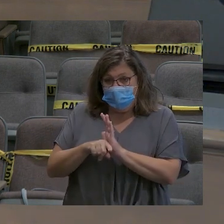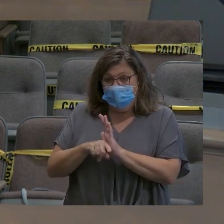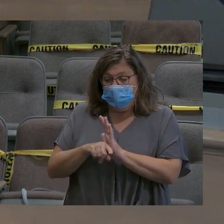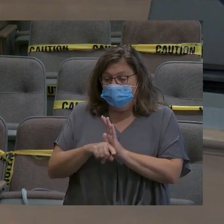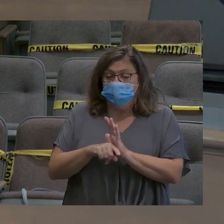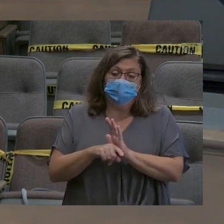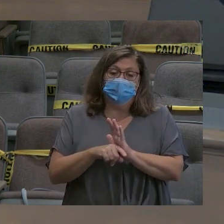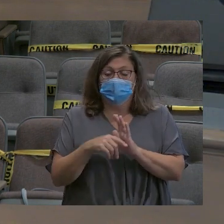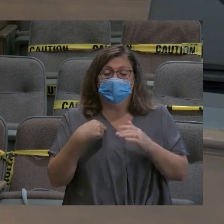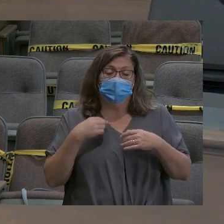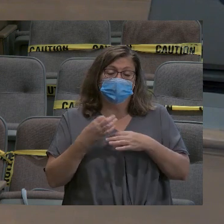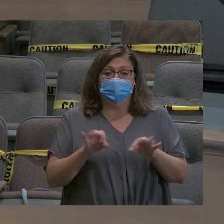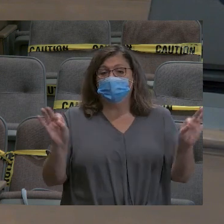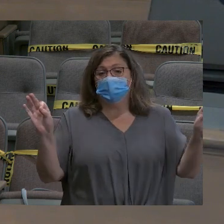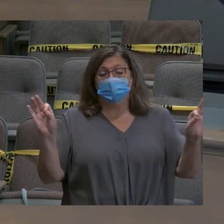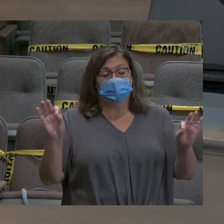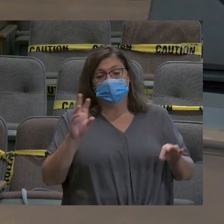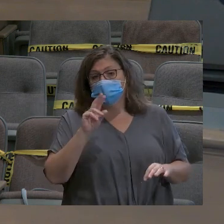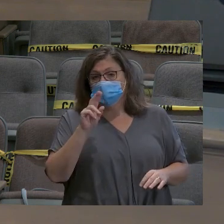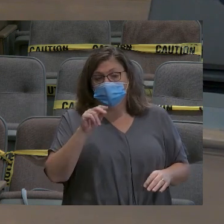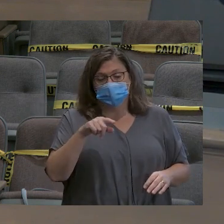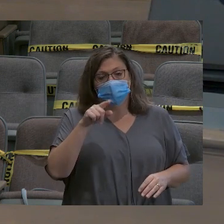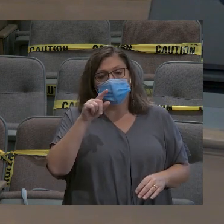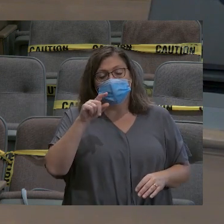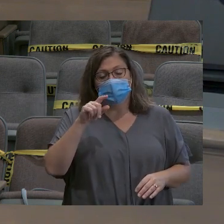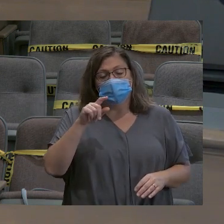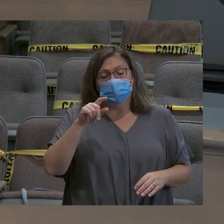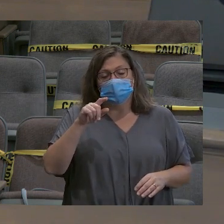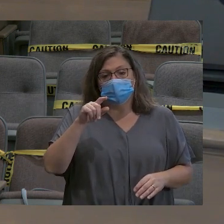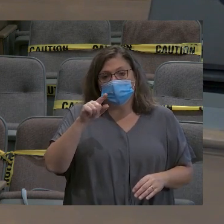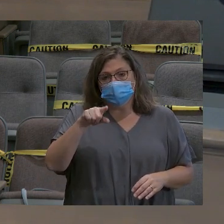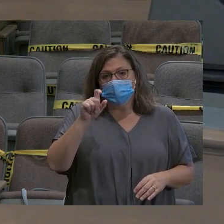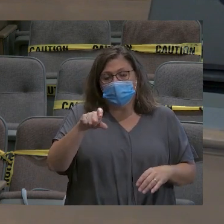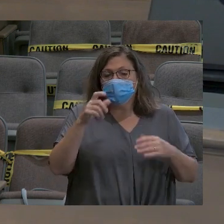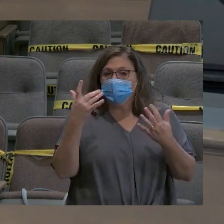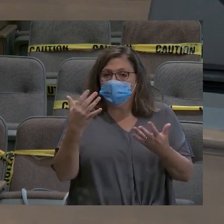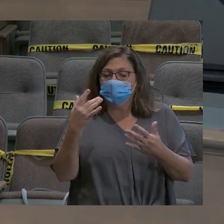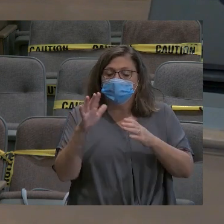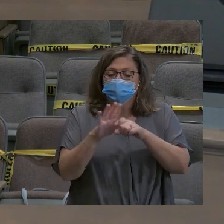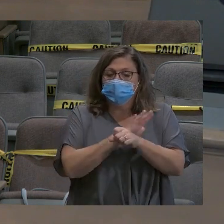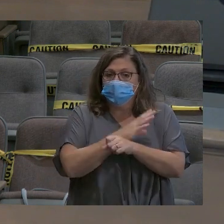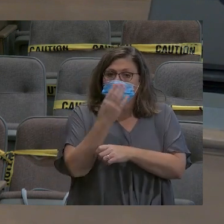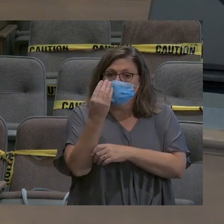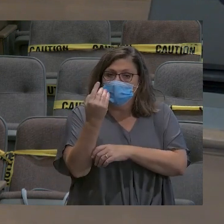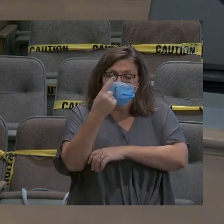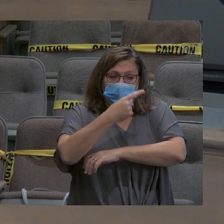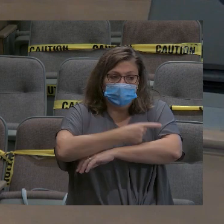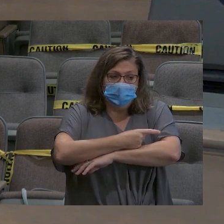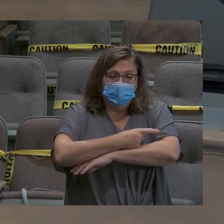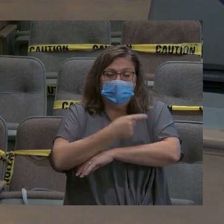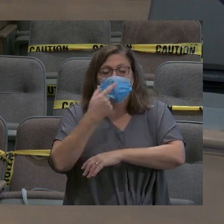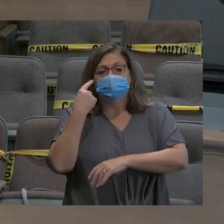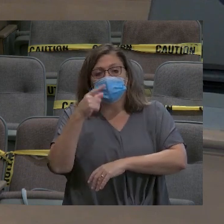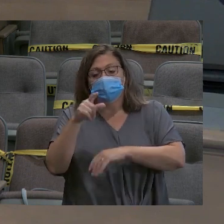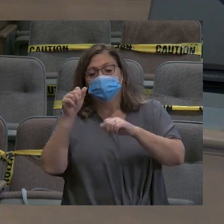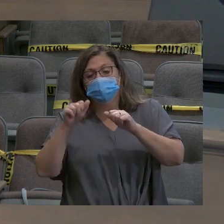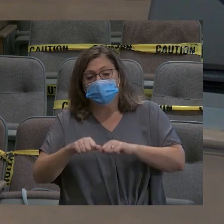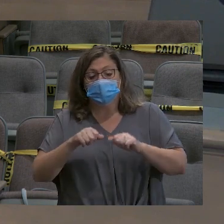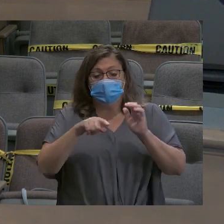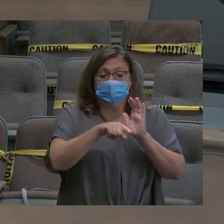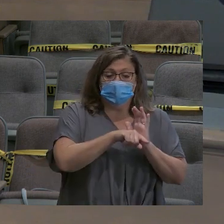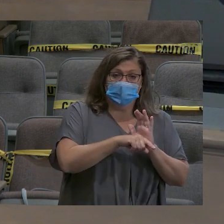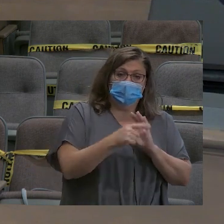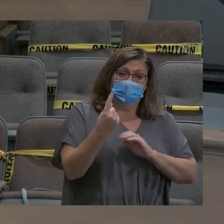alter the length of quarantining. We have to wait the full 14 days because you could be tested negative one